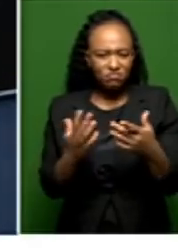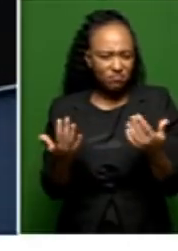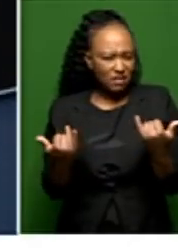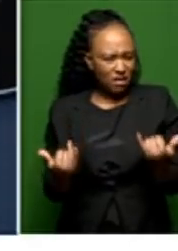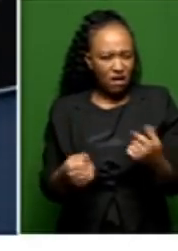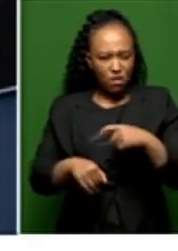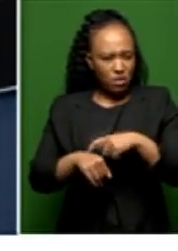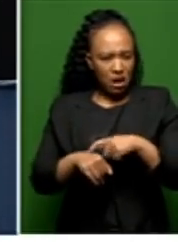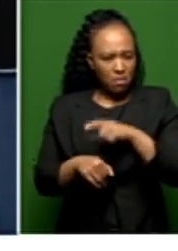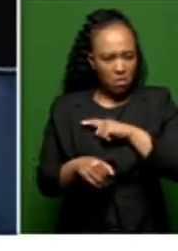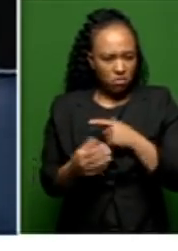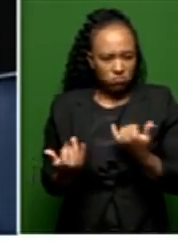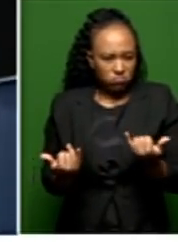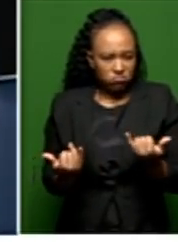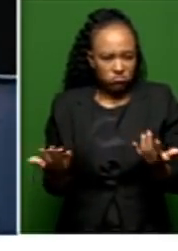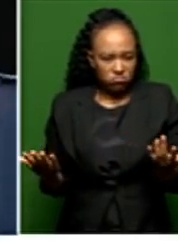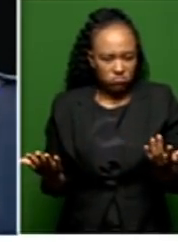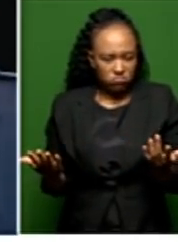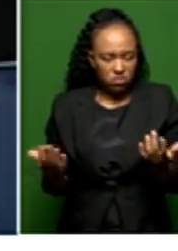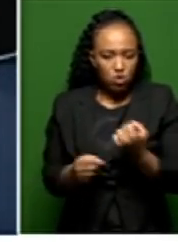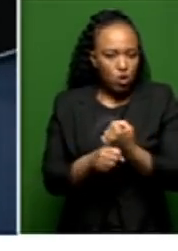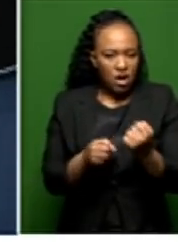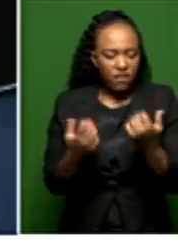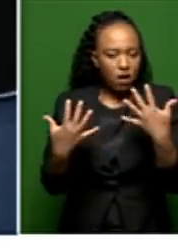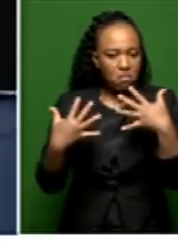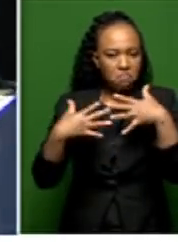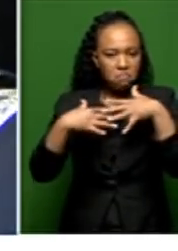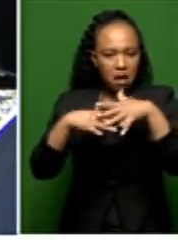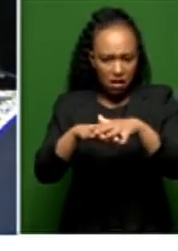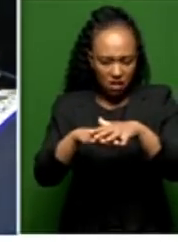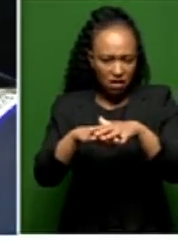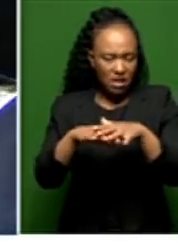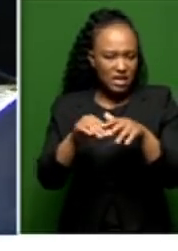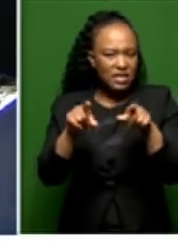Why this time around you didn't apply the same